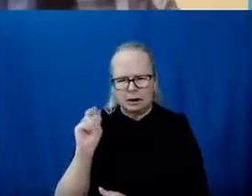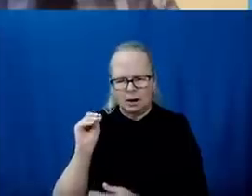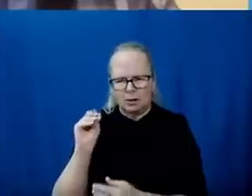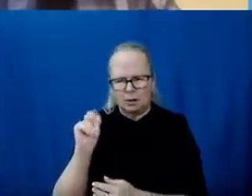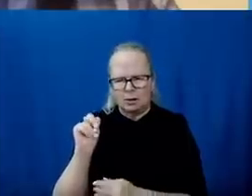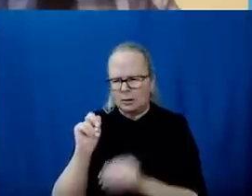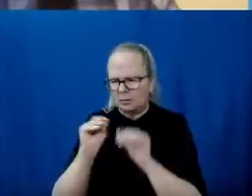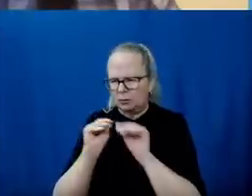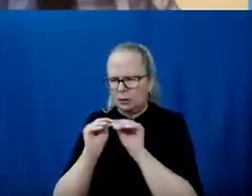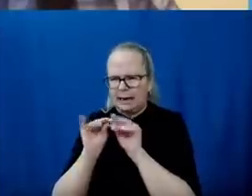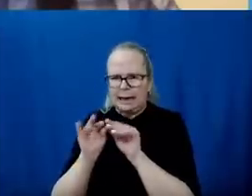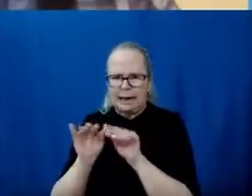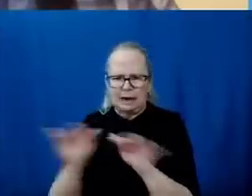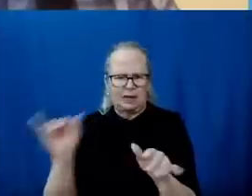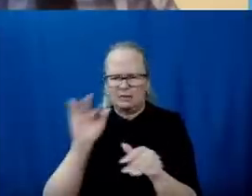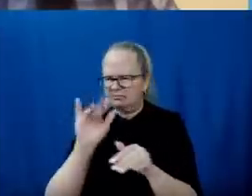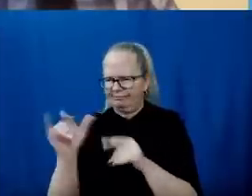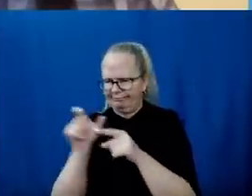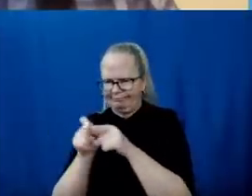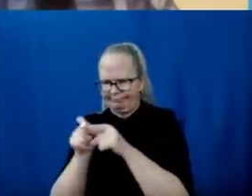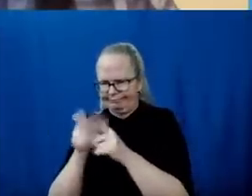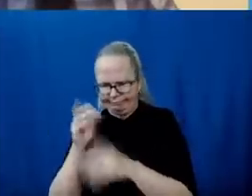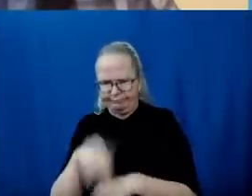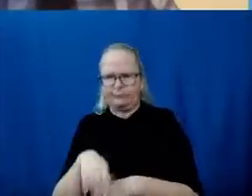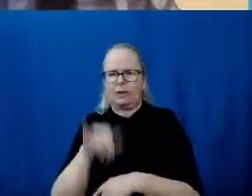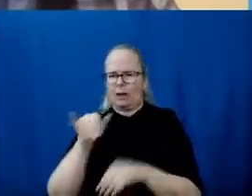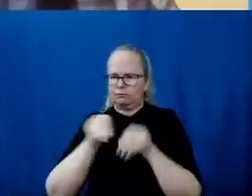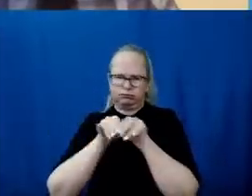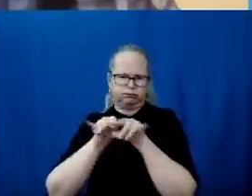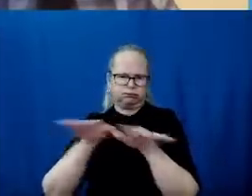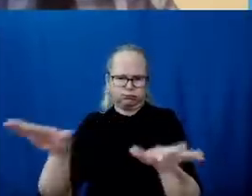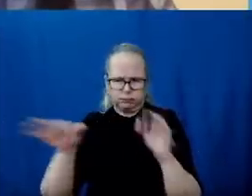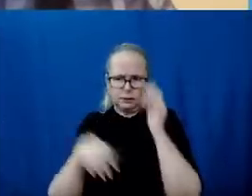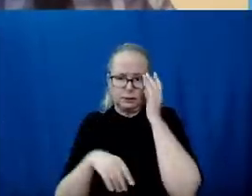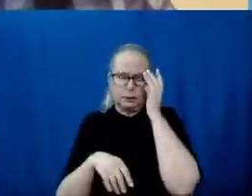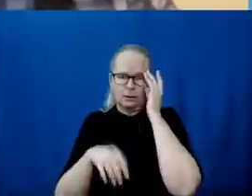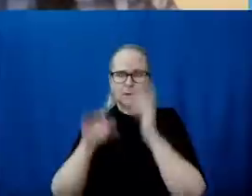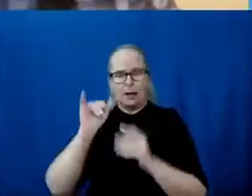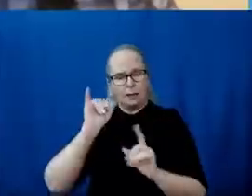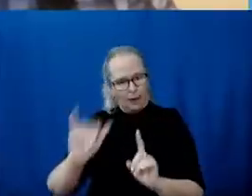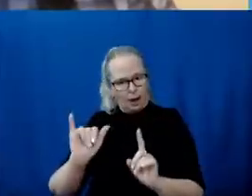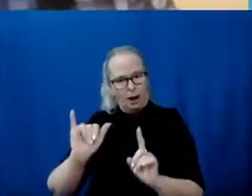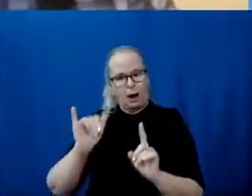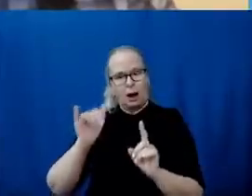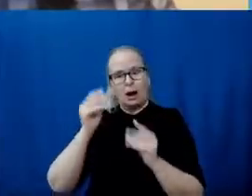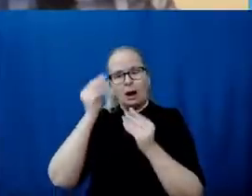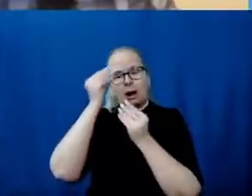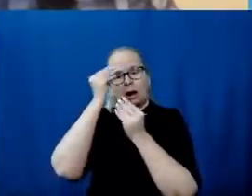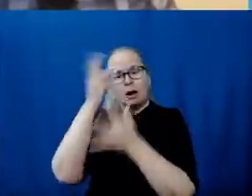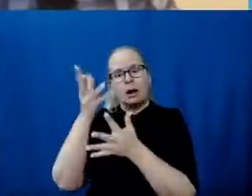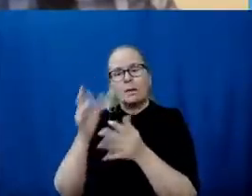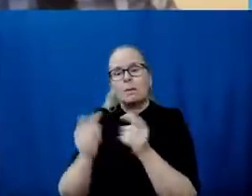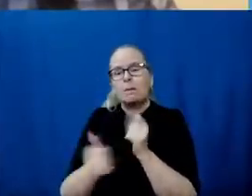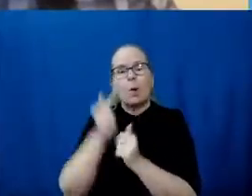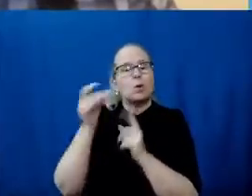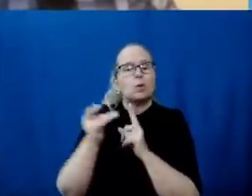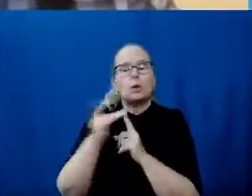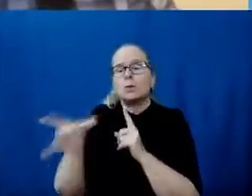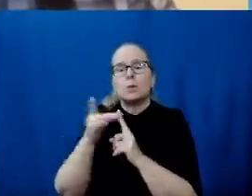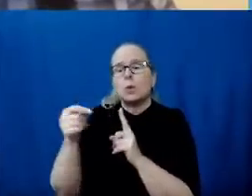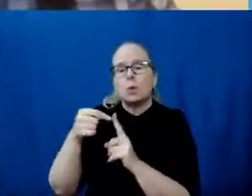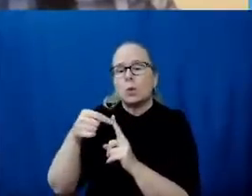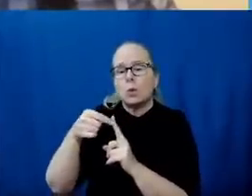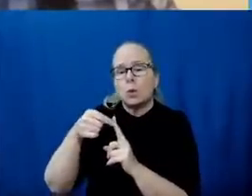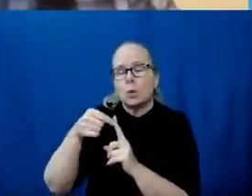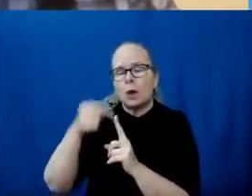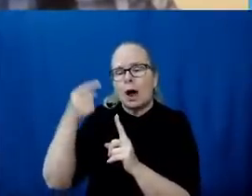or two people, we could still detect that through massive spikes in the SARS-CoV-2 RNA levels, telling us that the bulk of